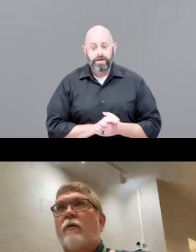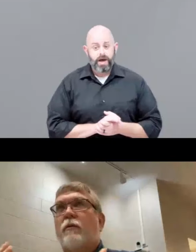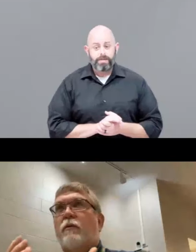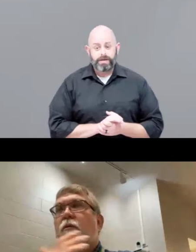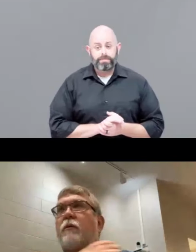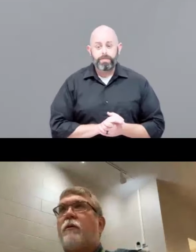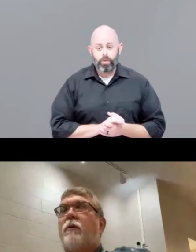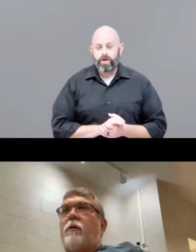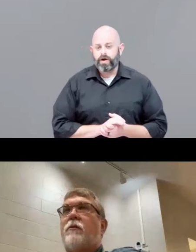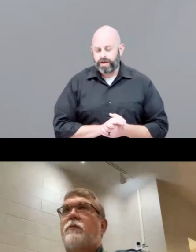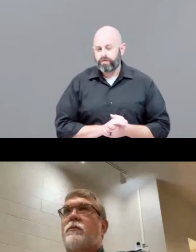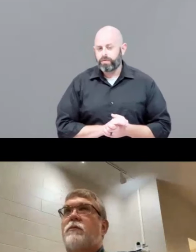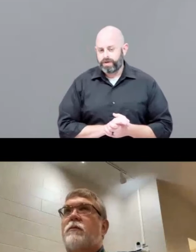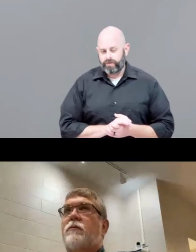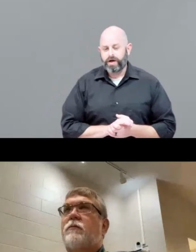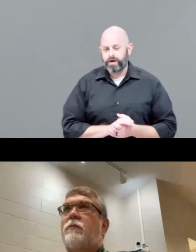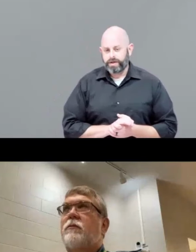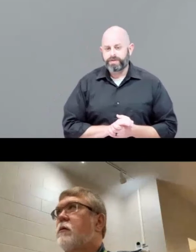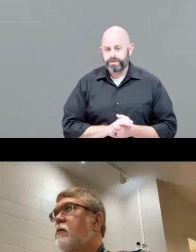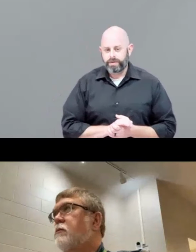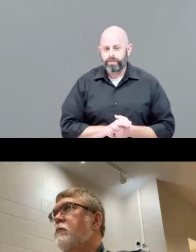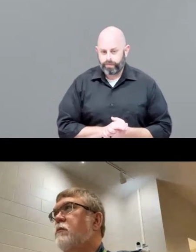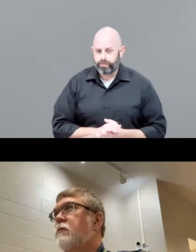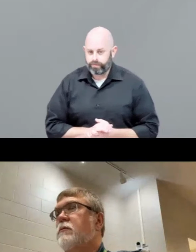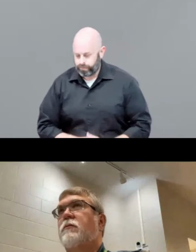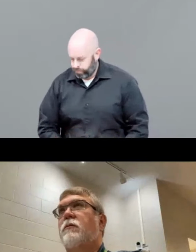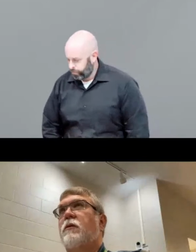past, people were flocking here from the different areas.